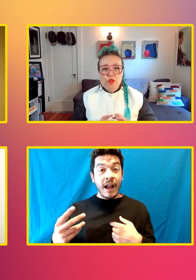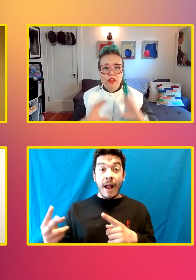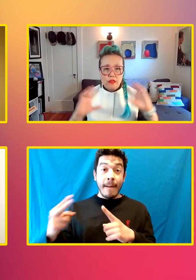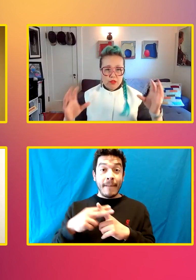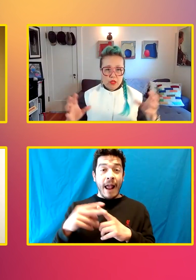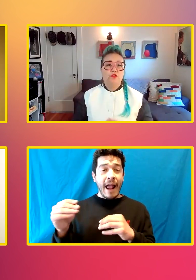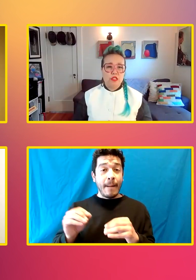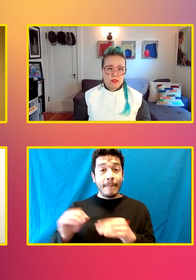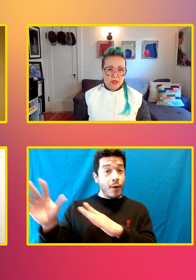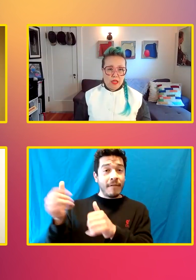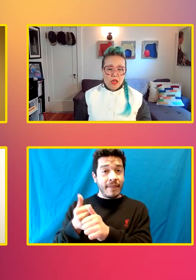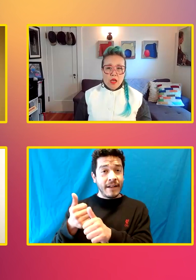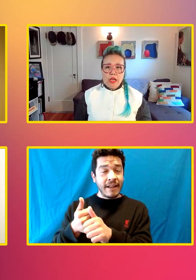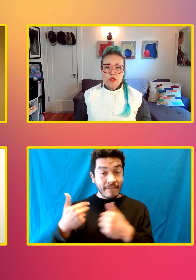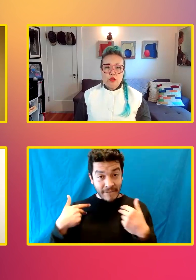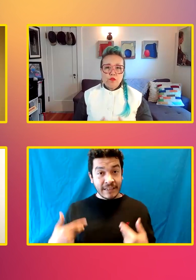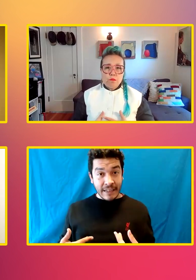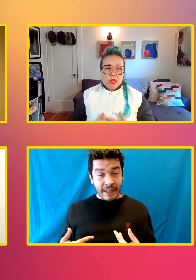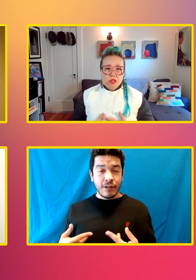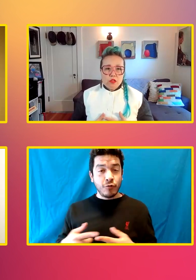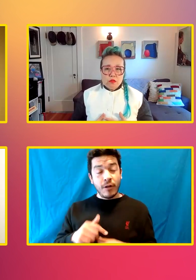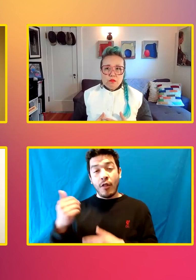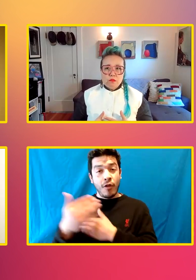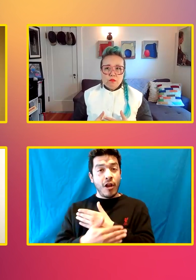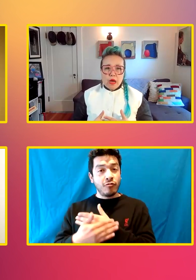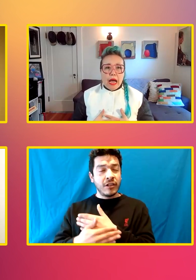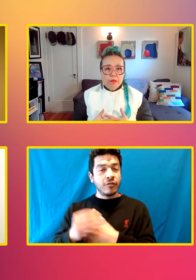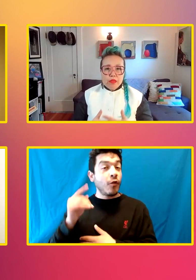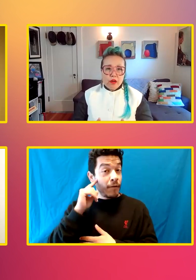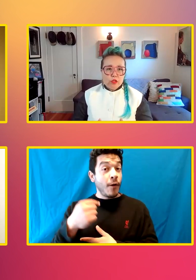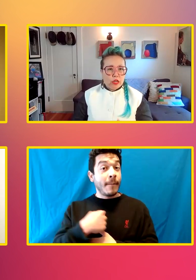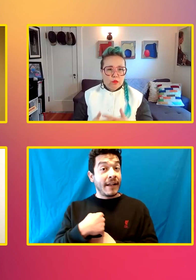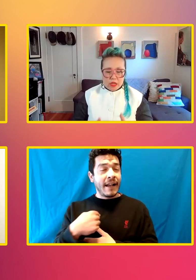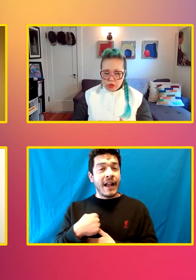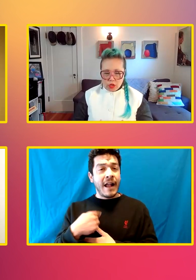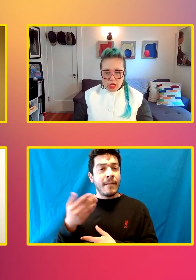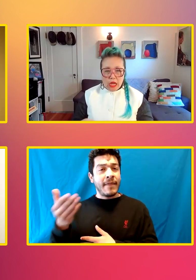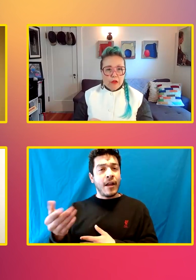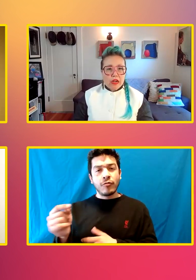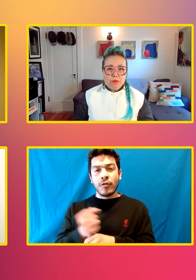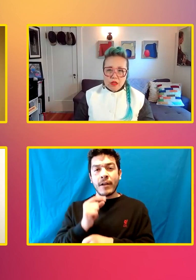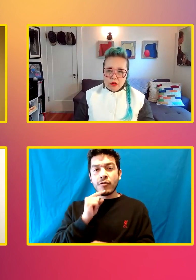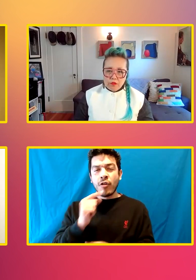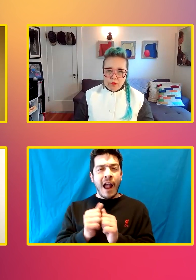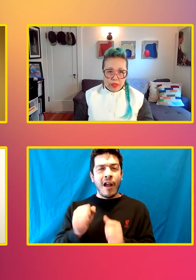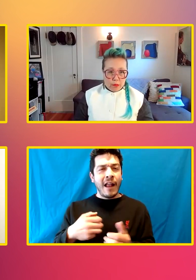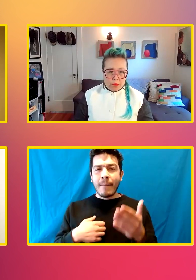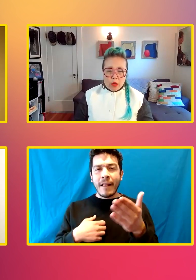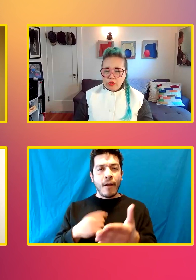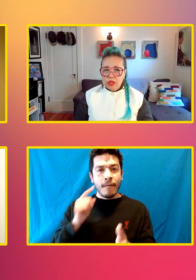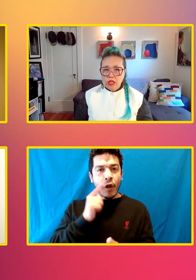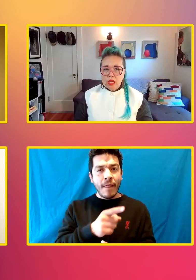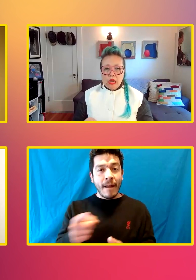they're moving themselves physically. And so for me, I'm there trying to make sure how can I be there for